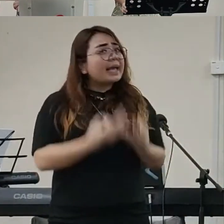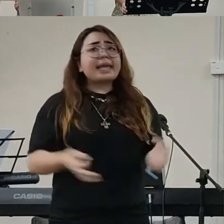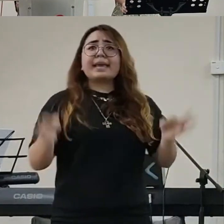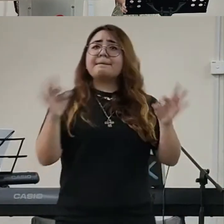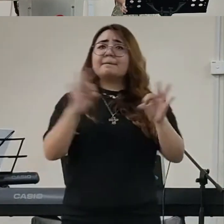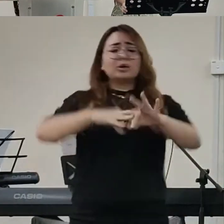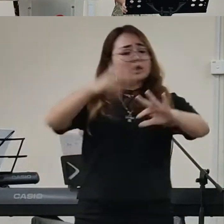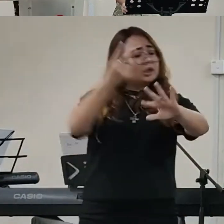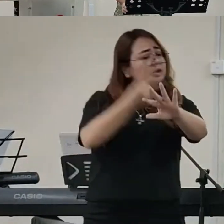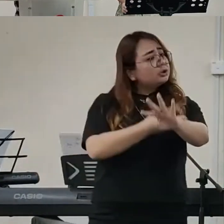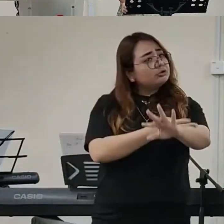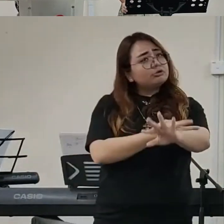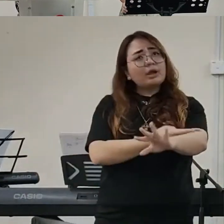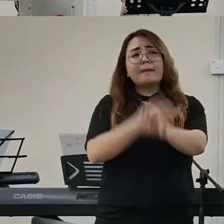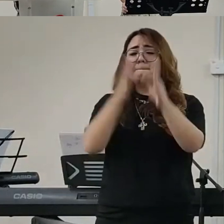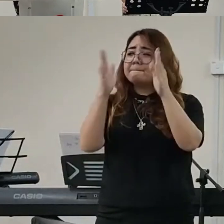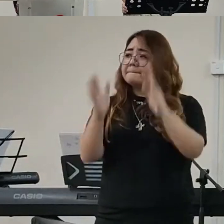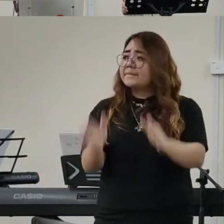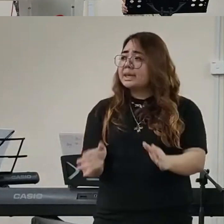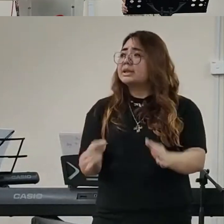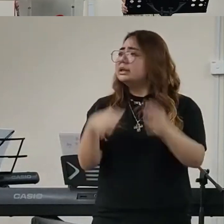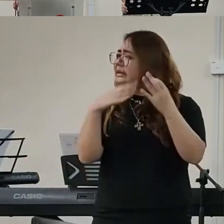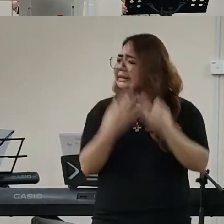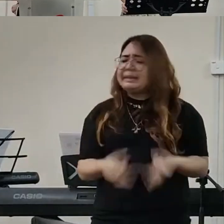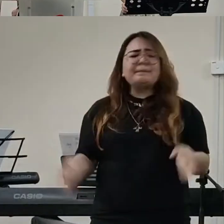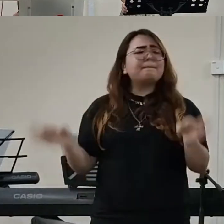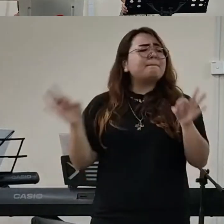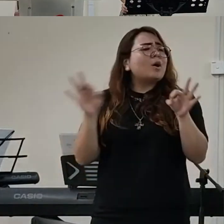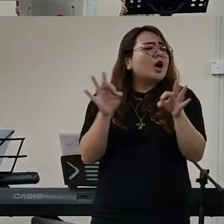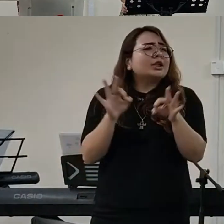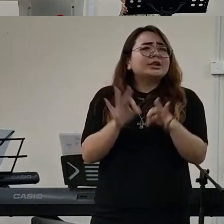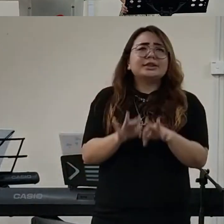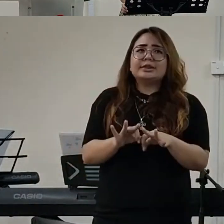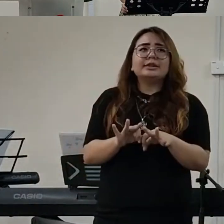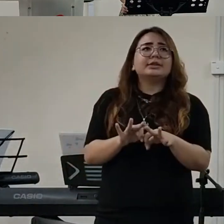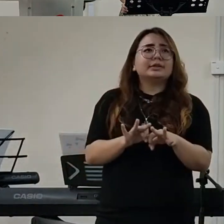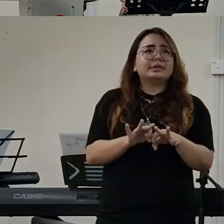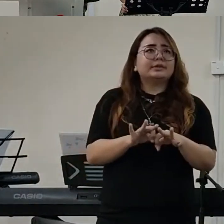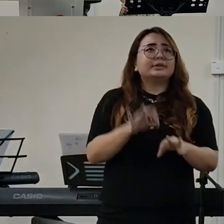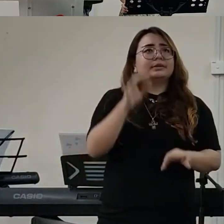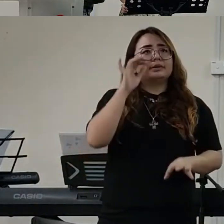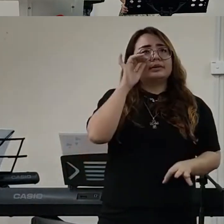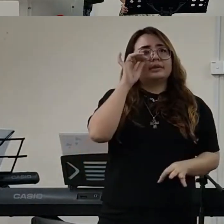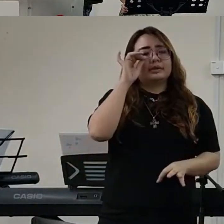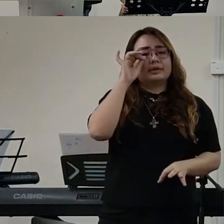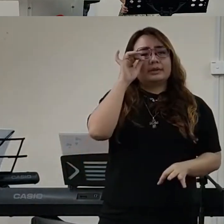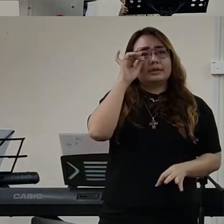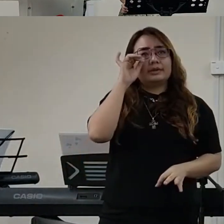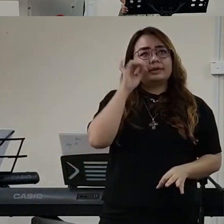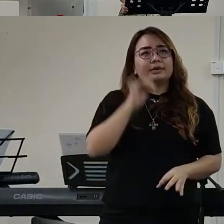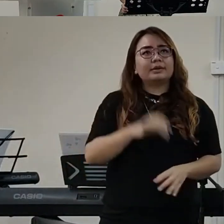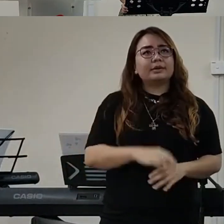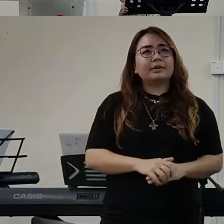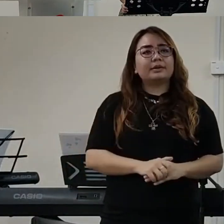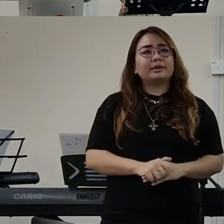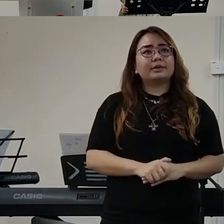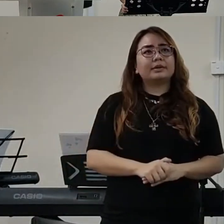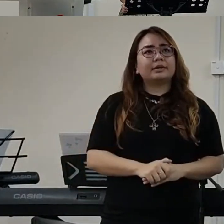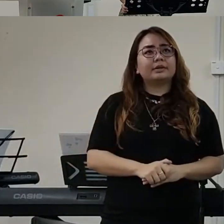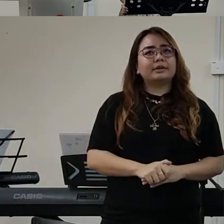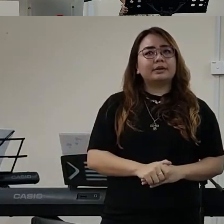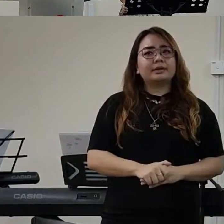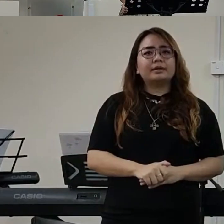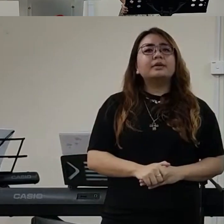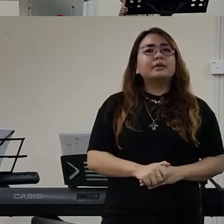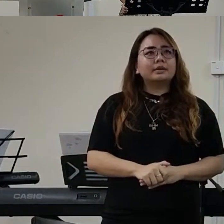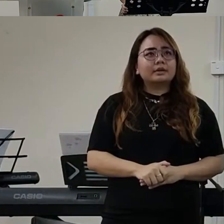if my earthly, my spiritual shepherds, if my believers is not going to be shepherds, I will have no choice, I will have to